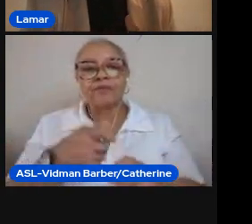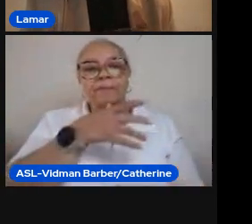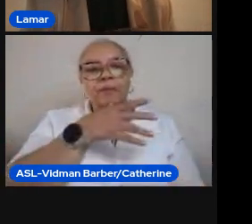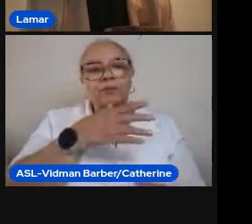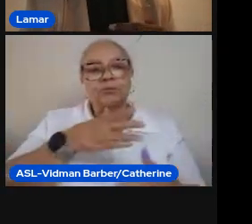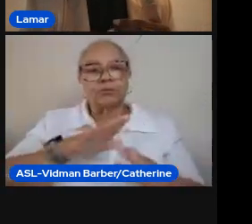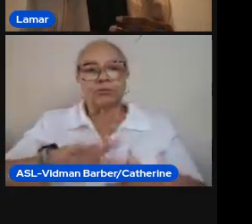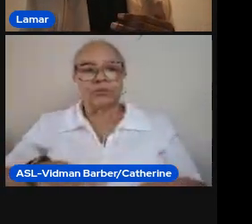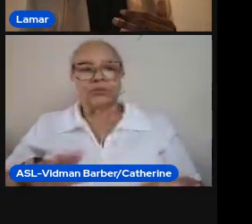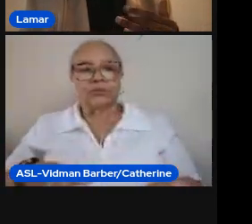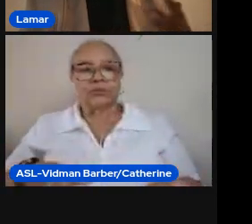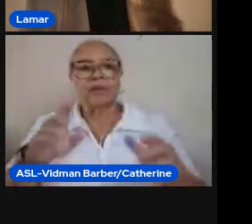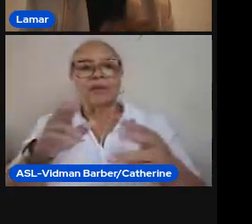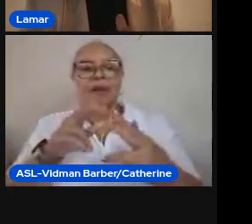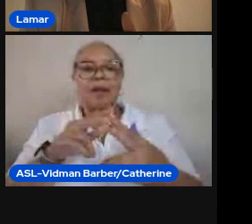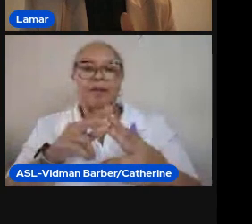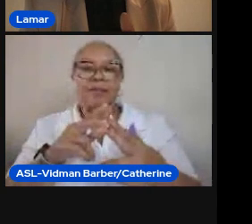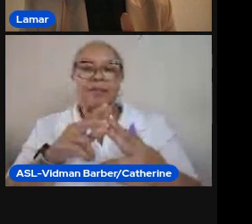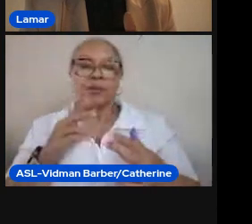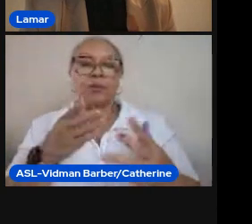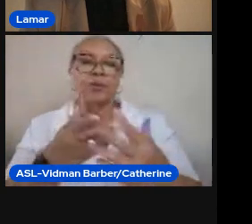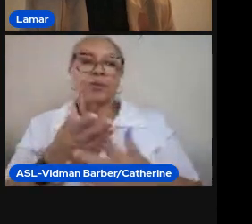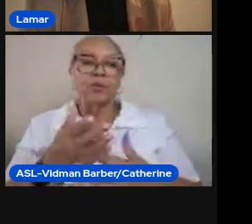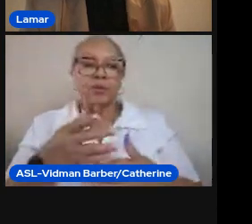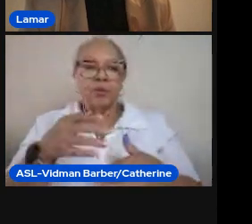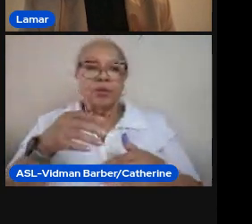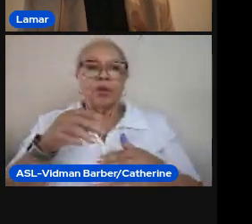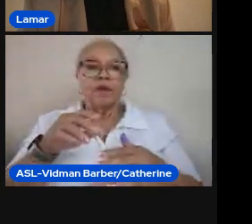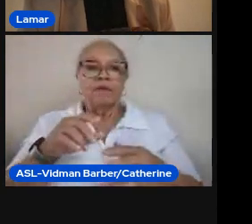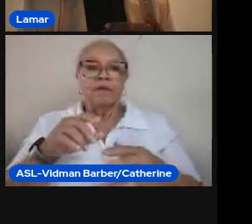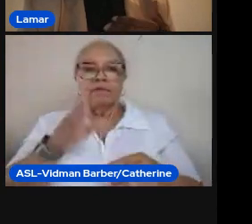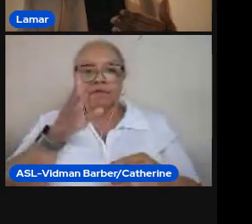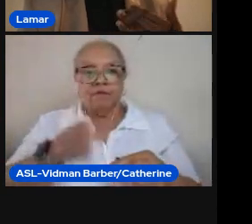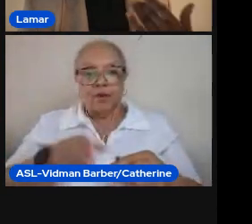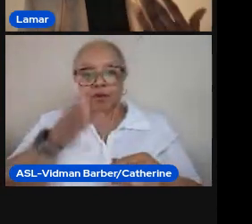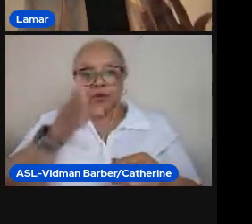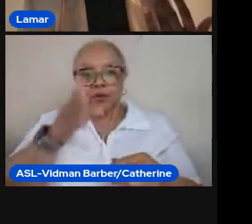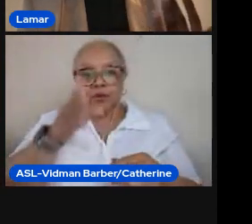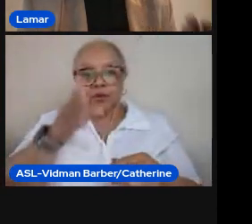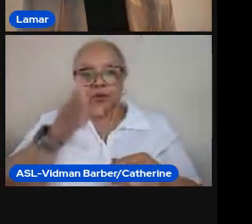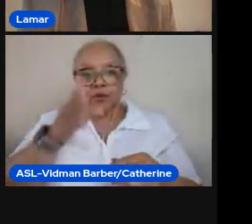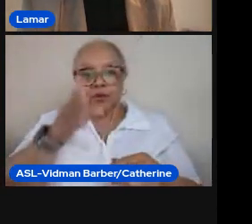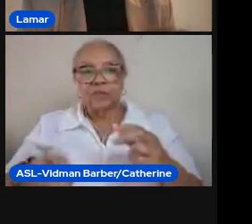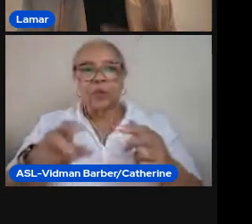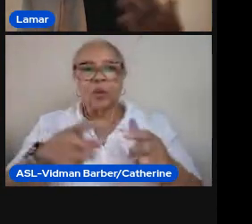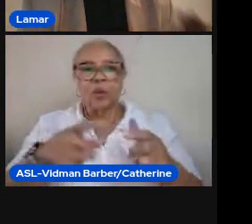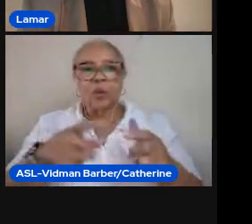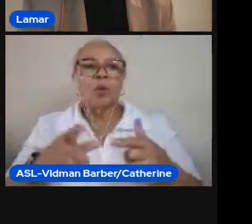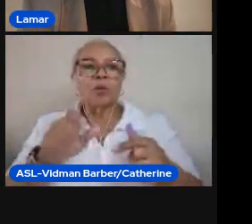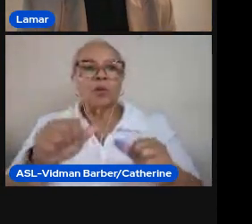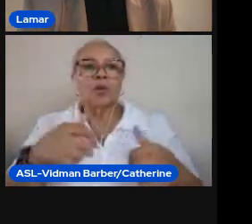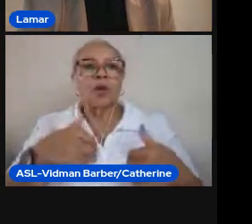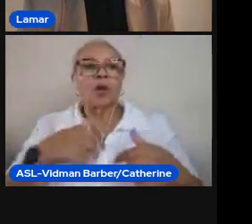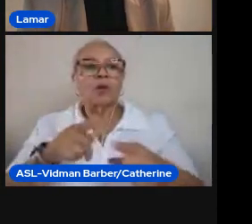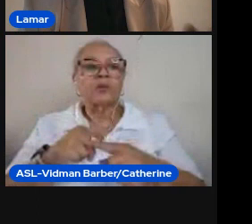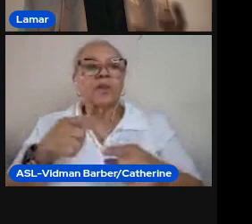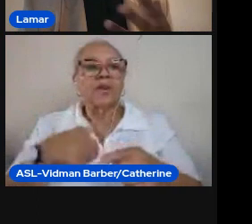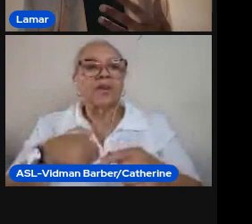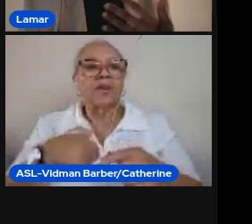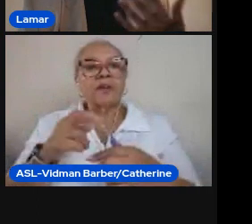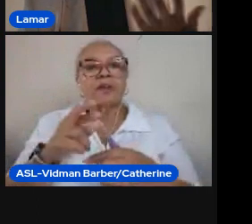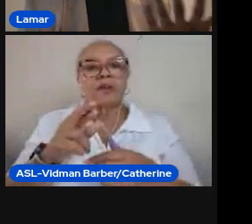child, either through vertical transmission, or you can also have horizontal